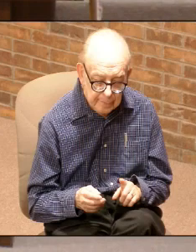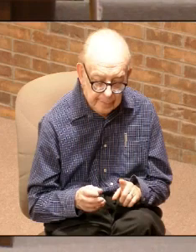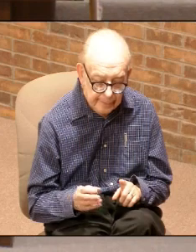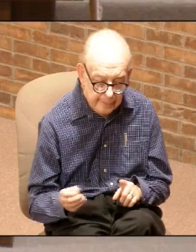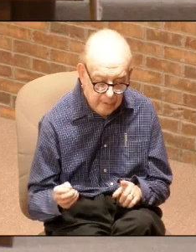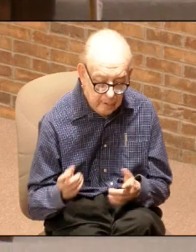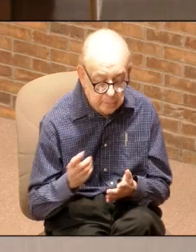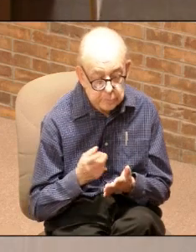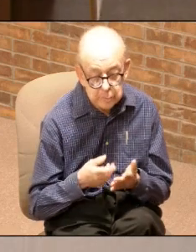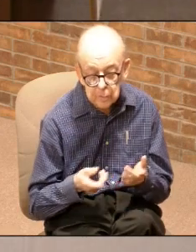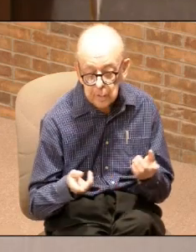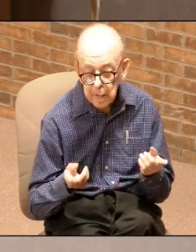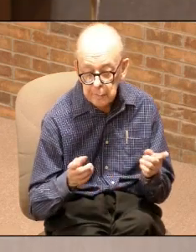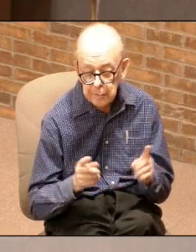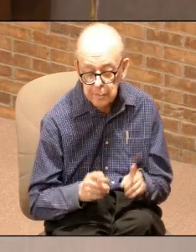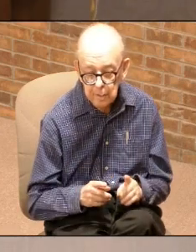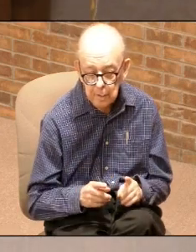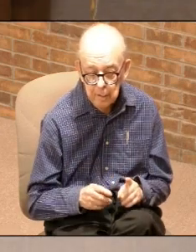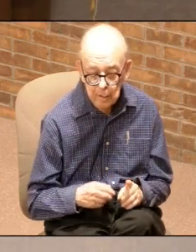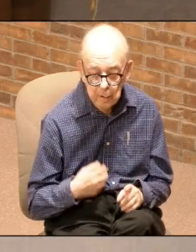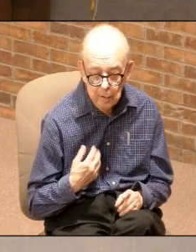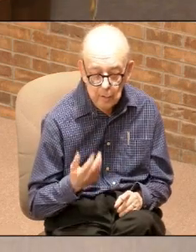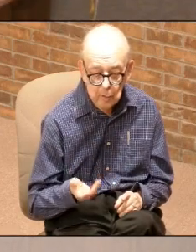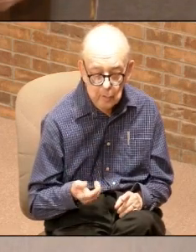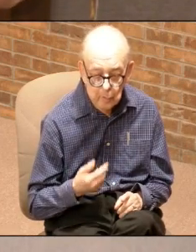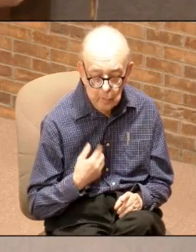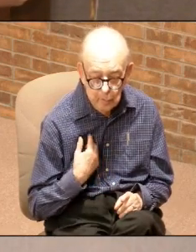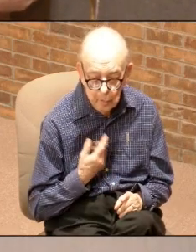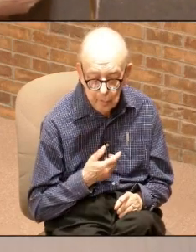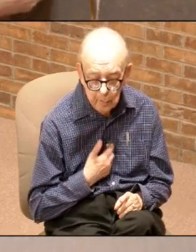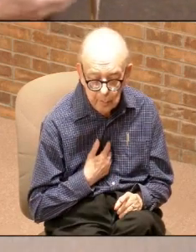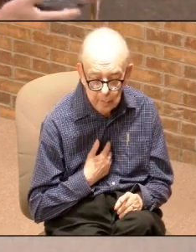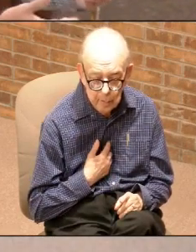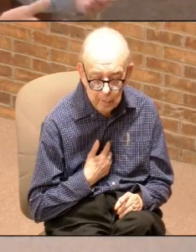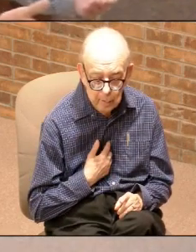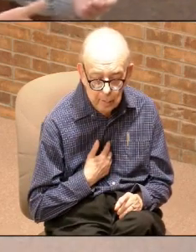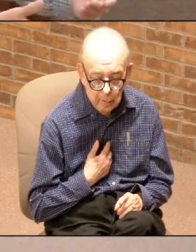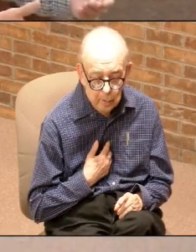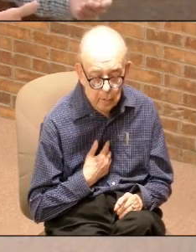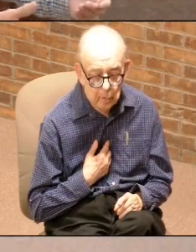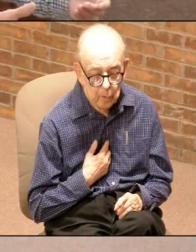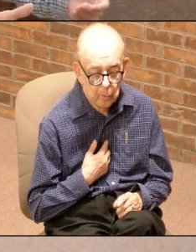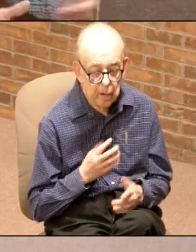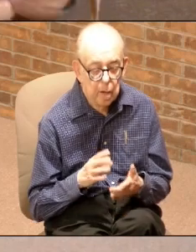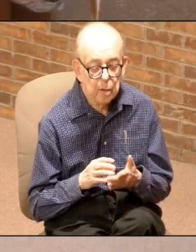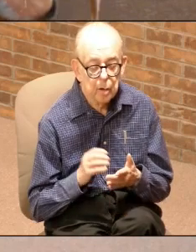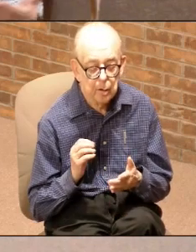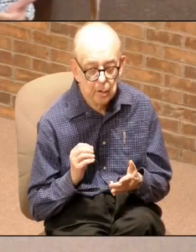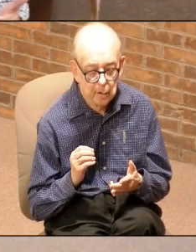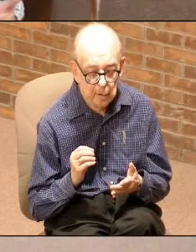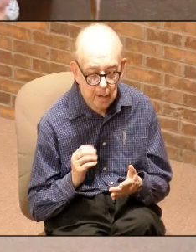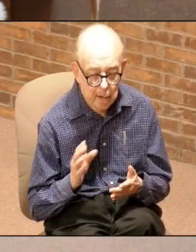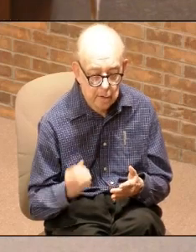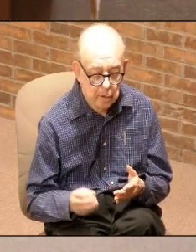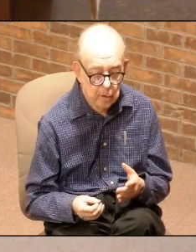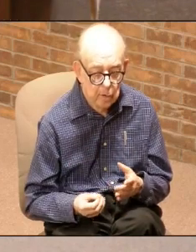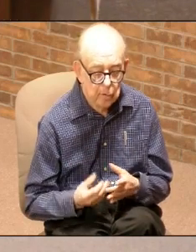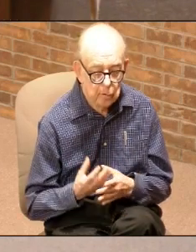And so what ends up happening? We end up learning and